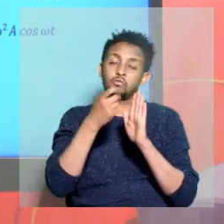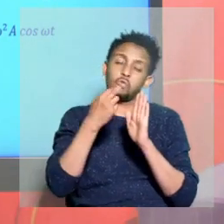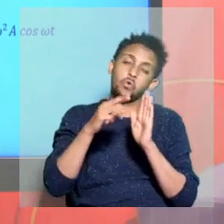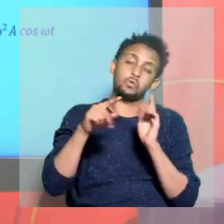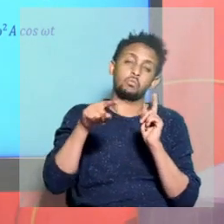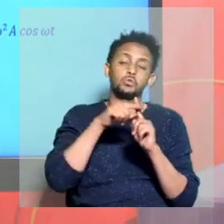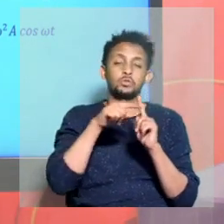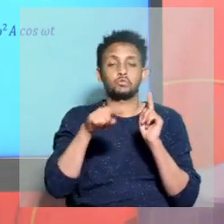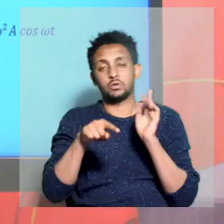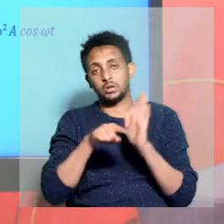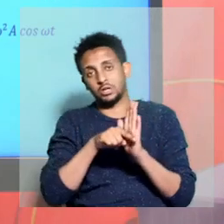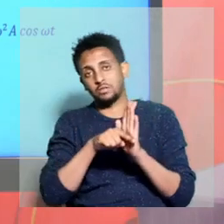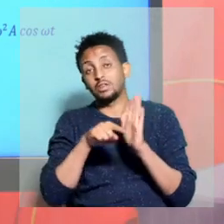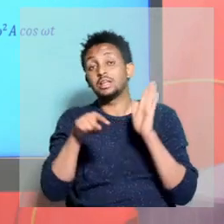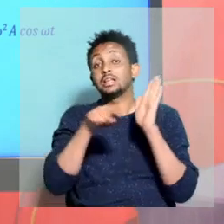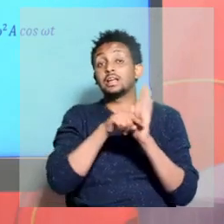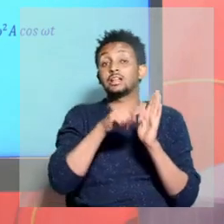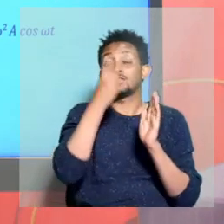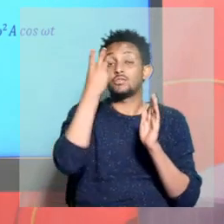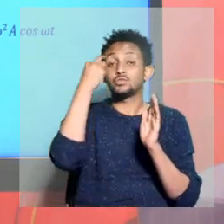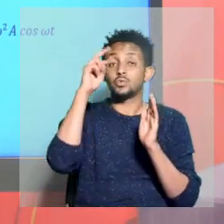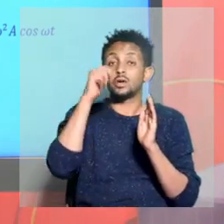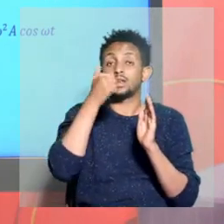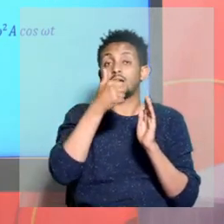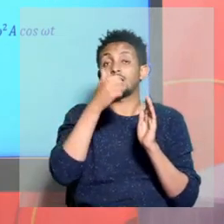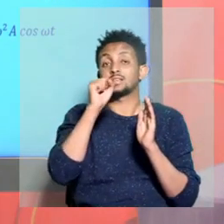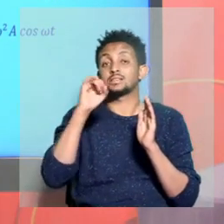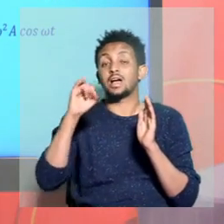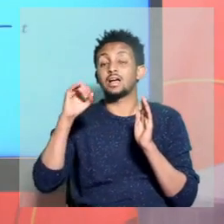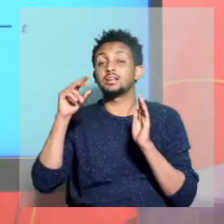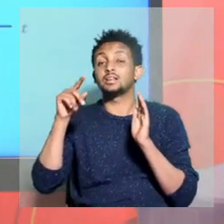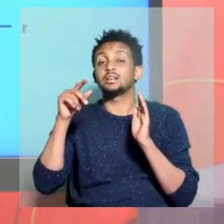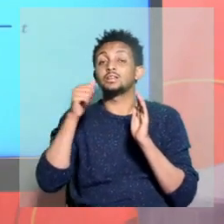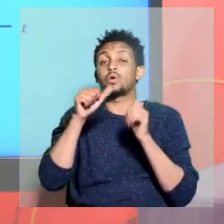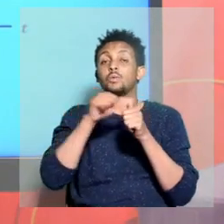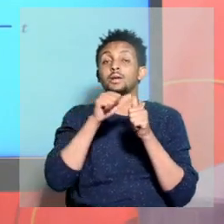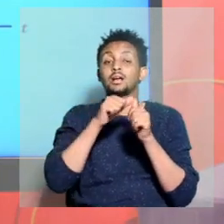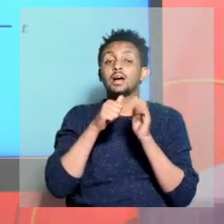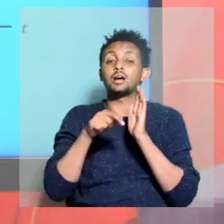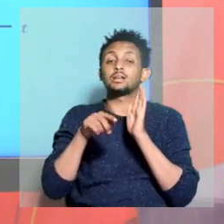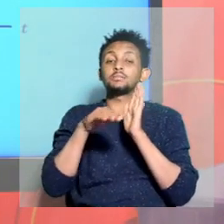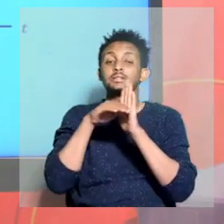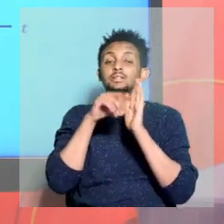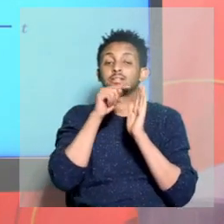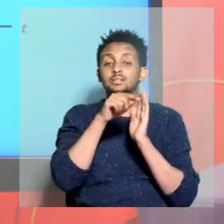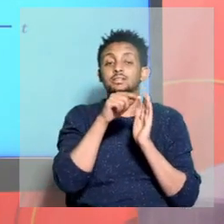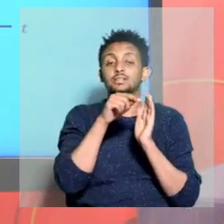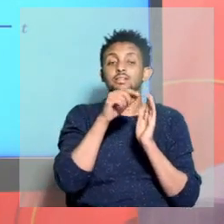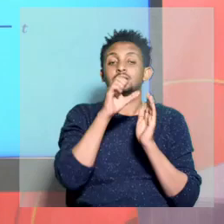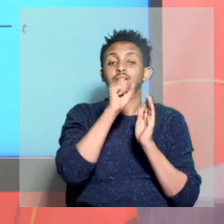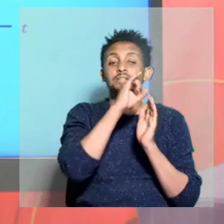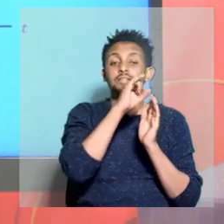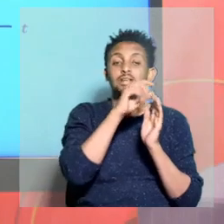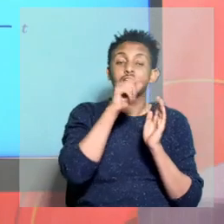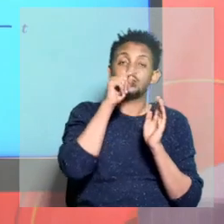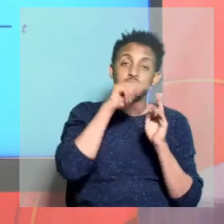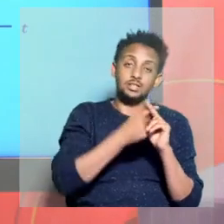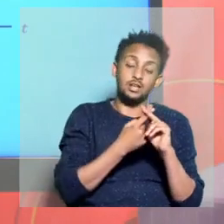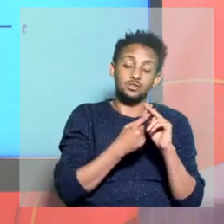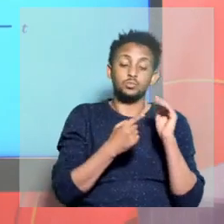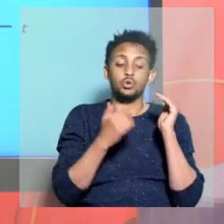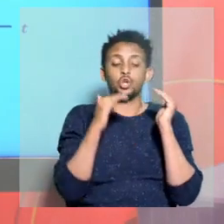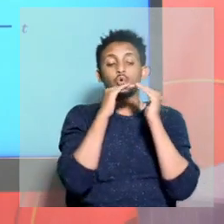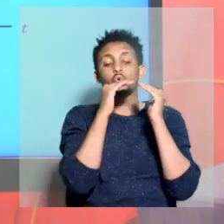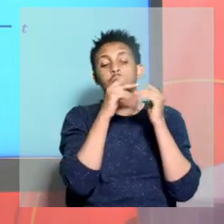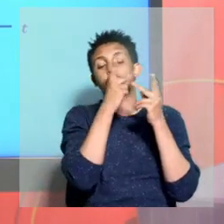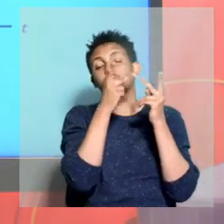positive. For example, the negative of squared a sine omega t can be represented like this. Since it is sine, you should have to start from